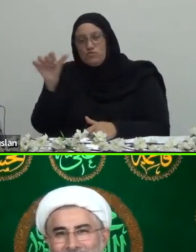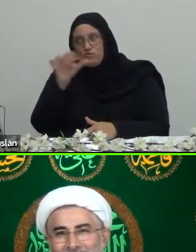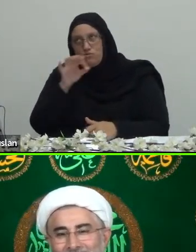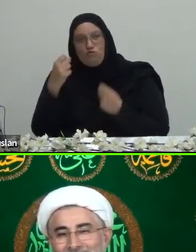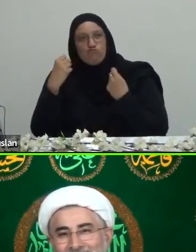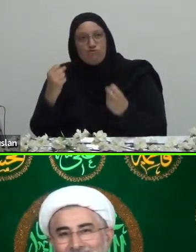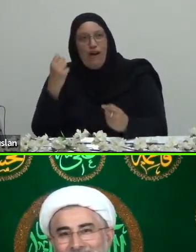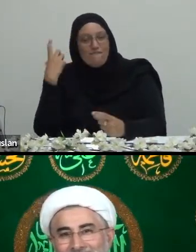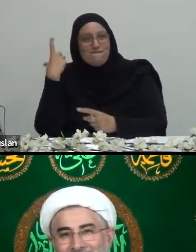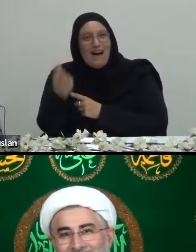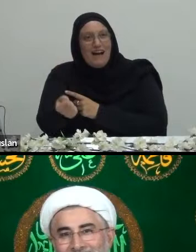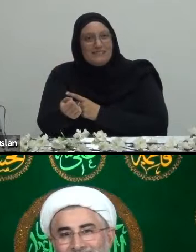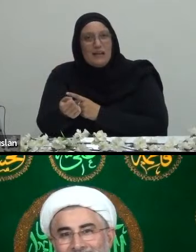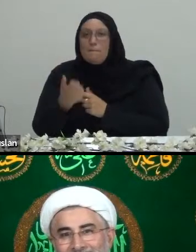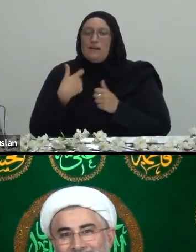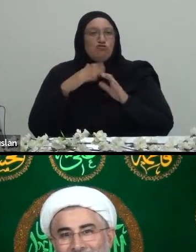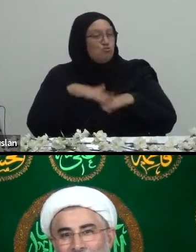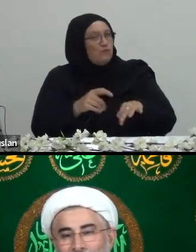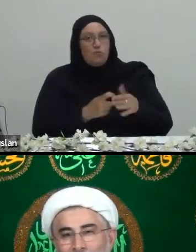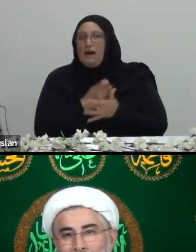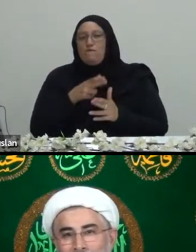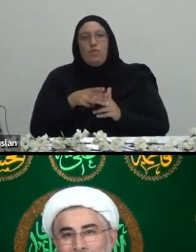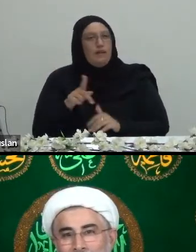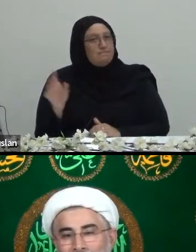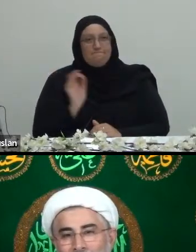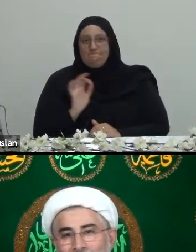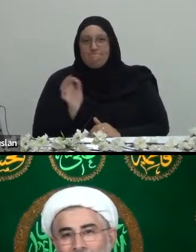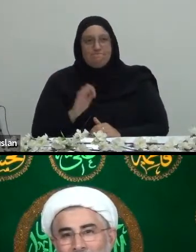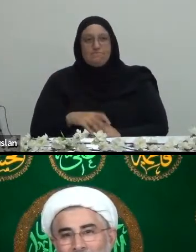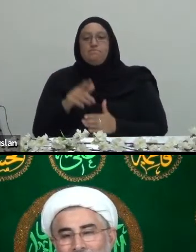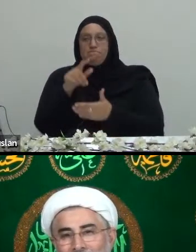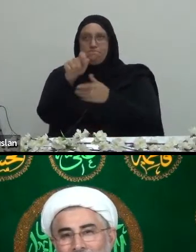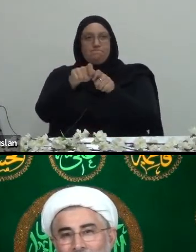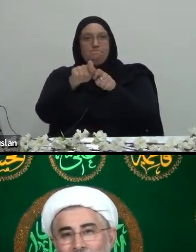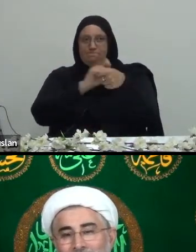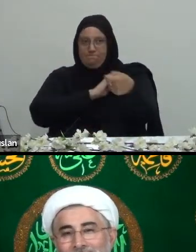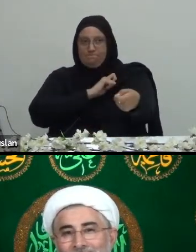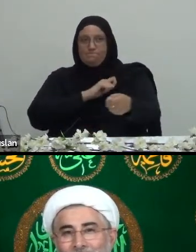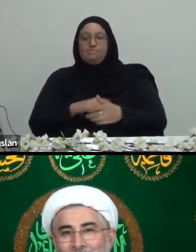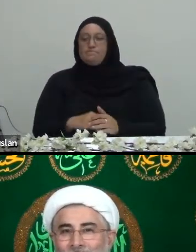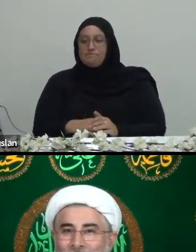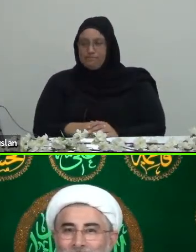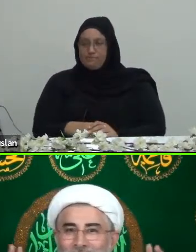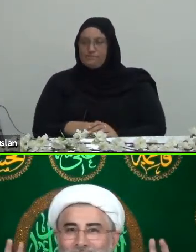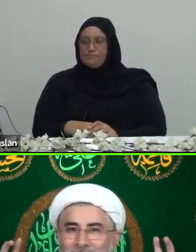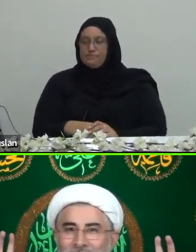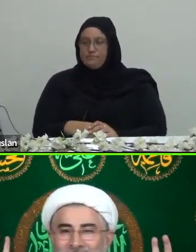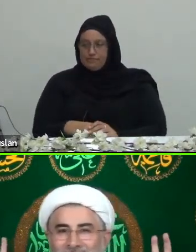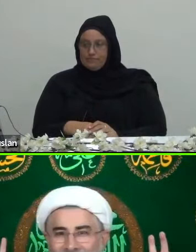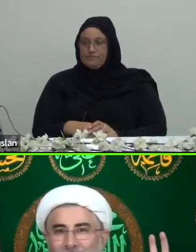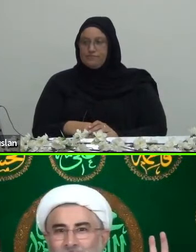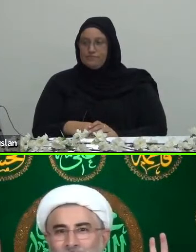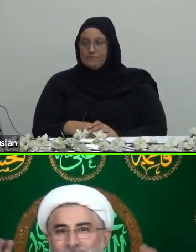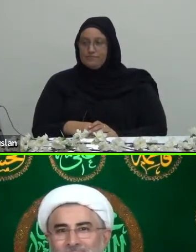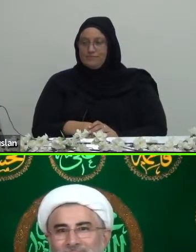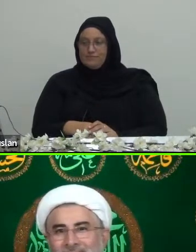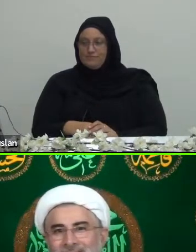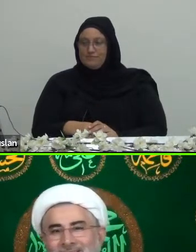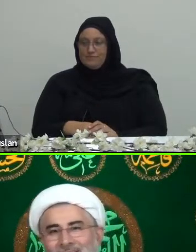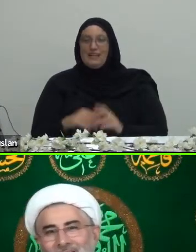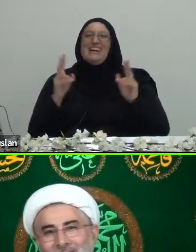so fast. Yeah. Sheikh, now a question. Don't do it, but I'm just saying a very